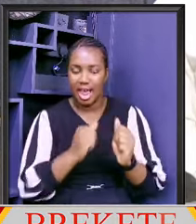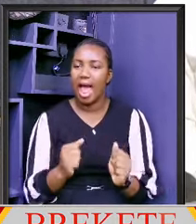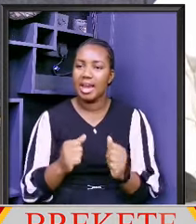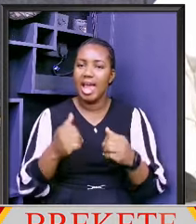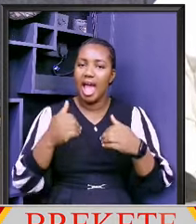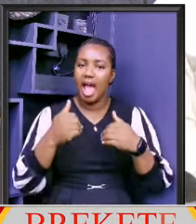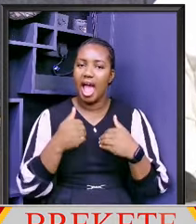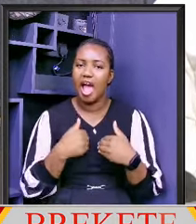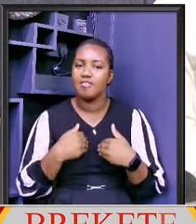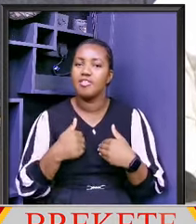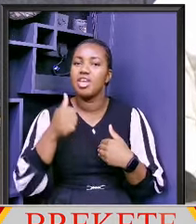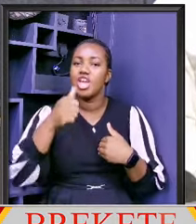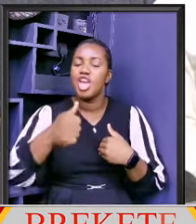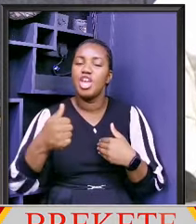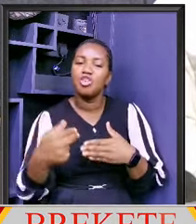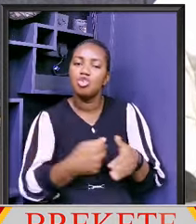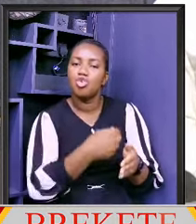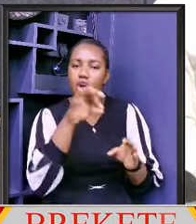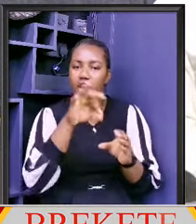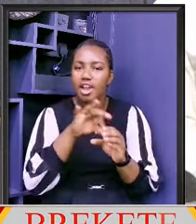me as a national PRO in